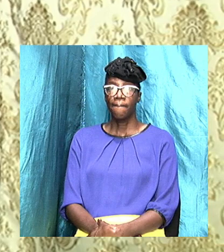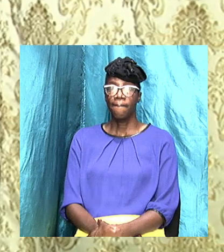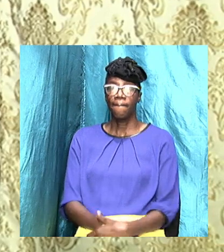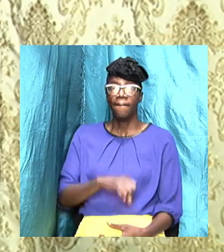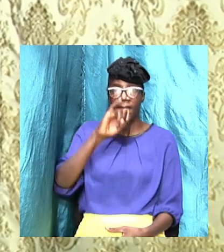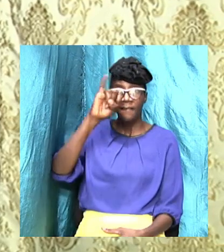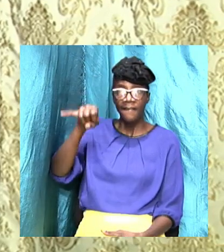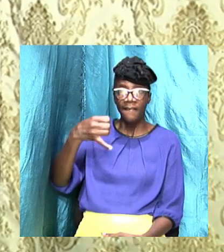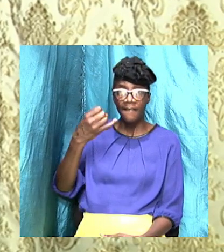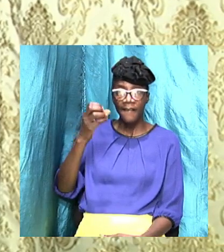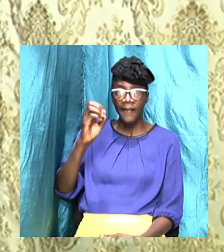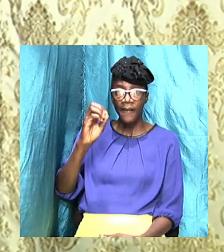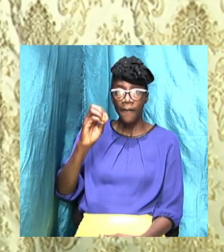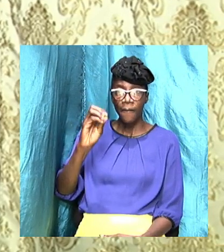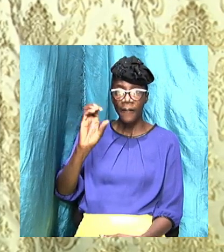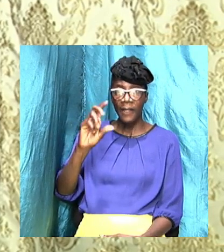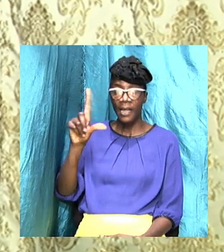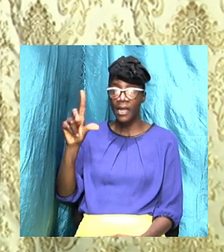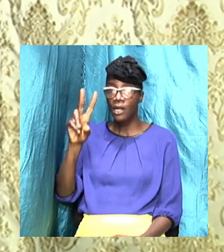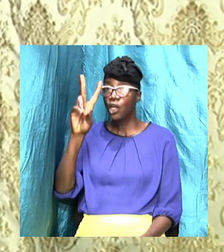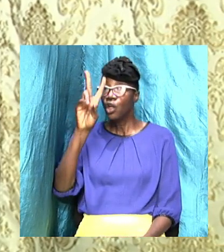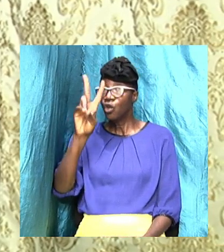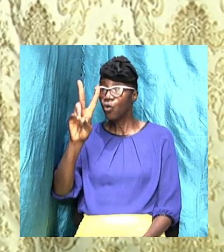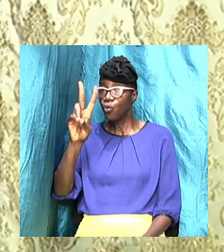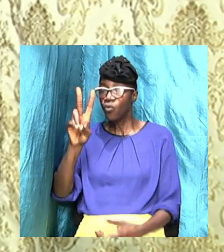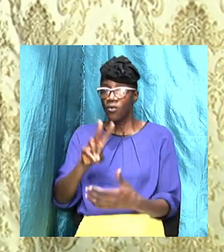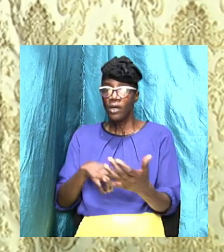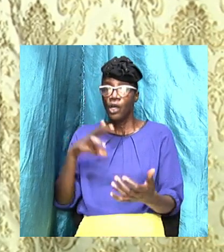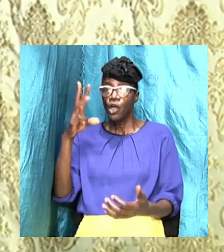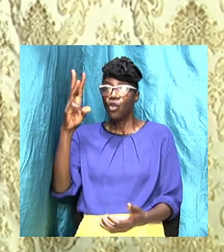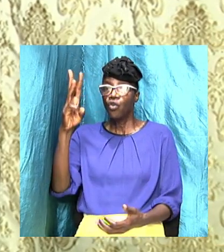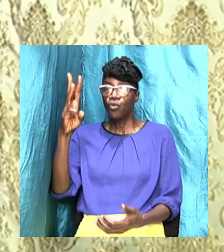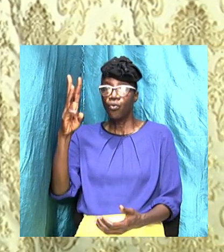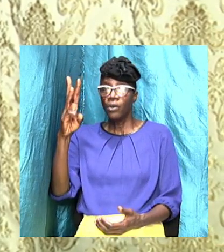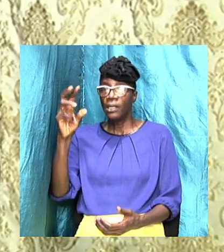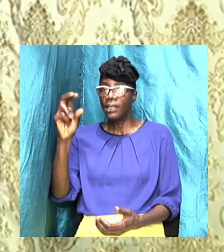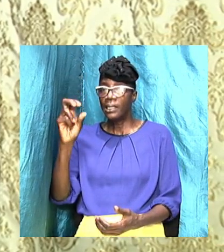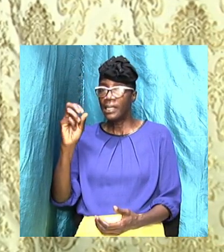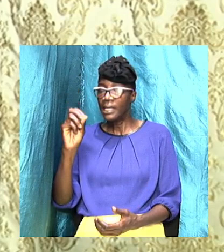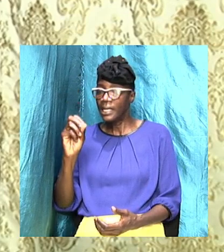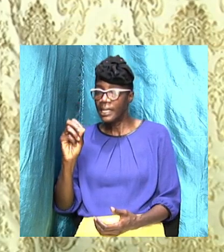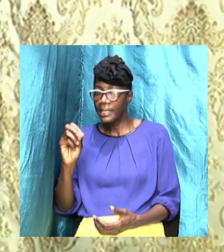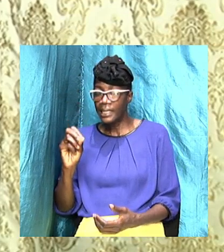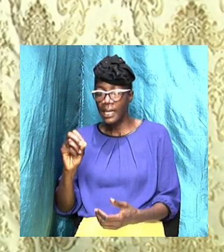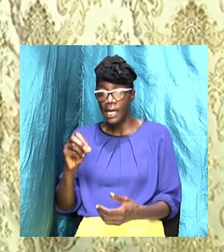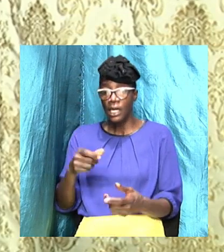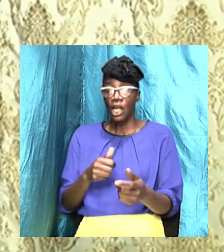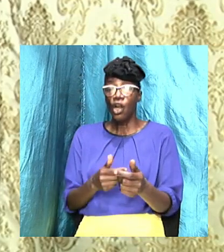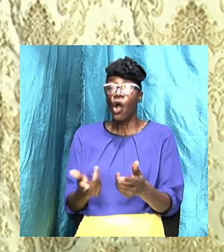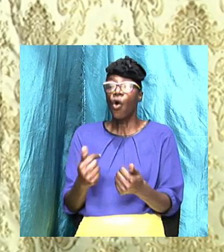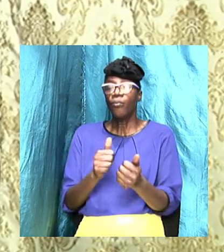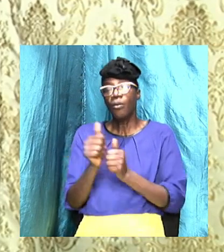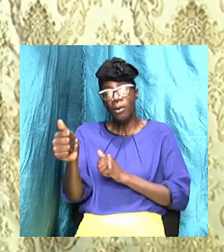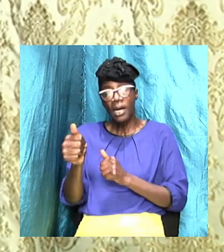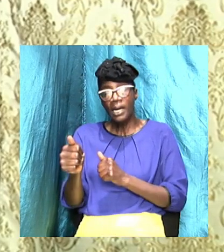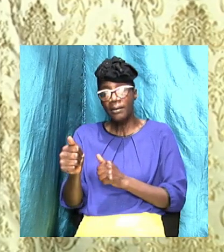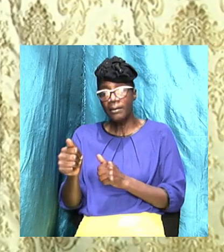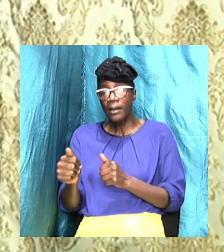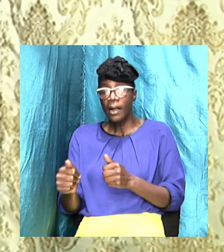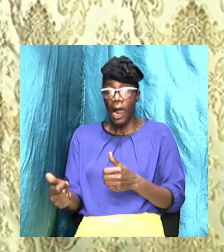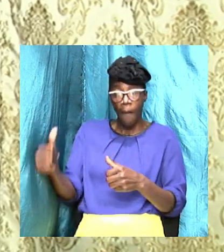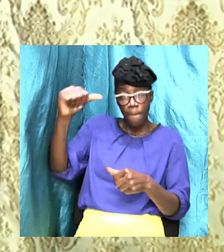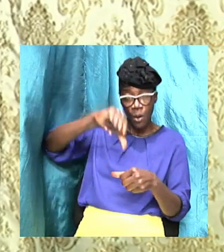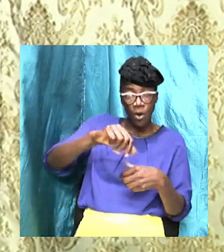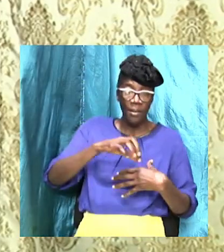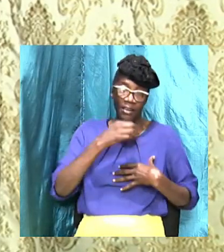Joel 2, 28. And it shall come to pass afterwards that I will pour out my Spirit upon all flesh. Your